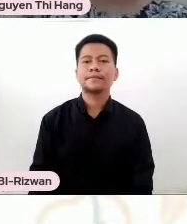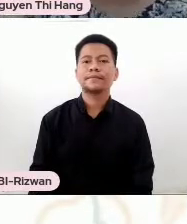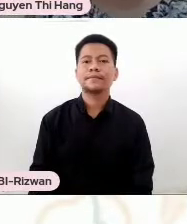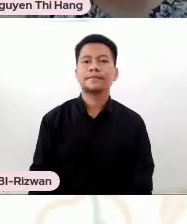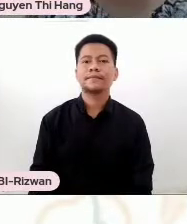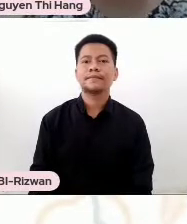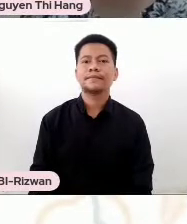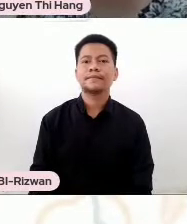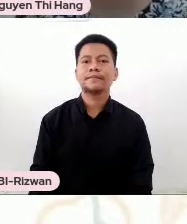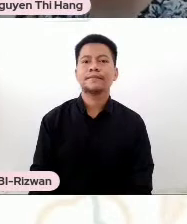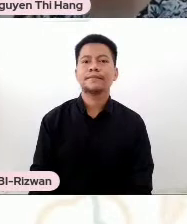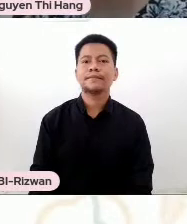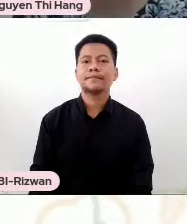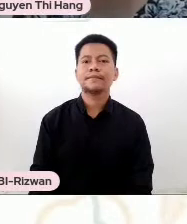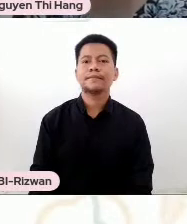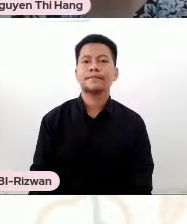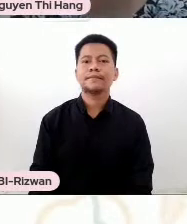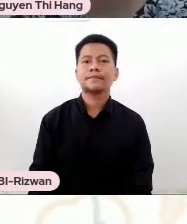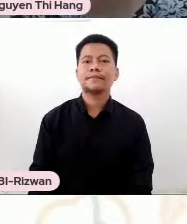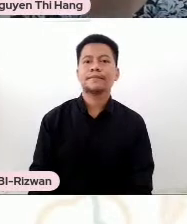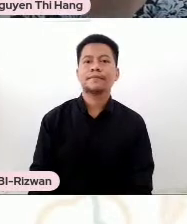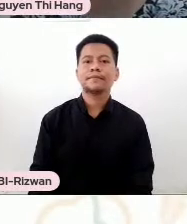and around